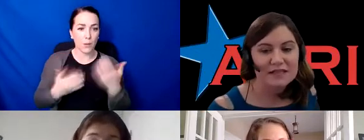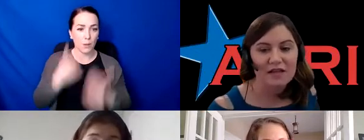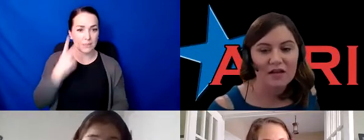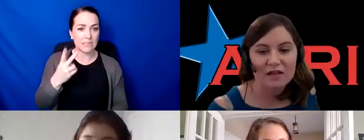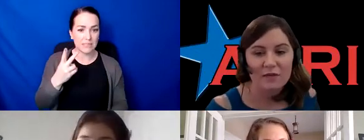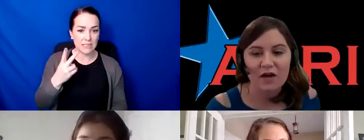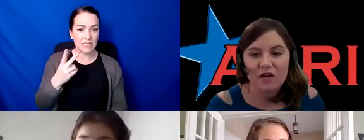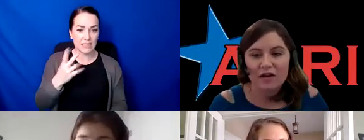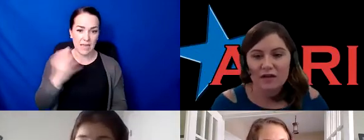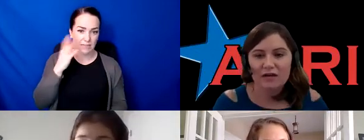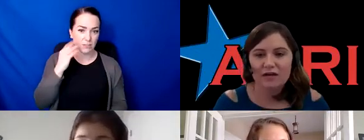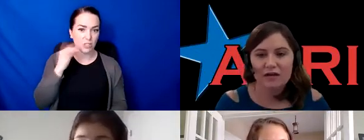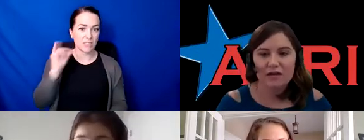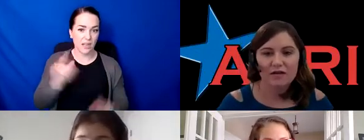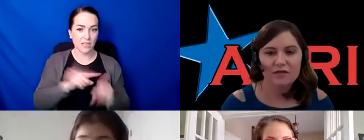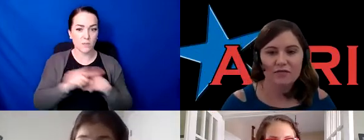experience that a lot as well.